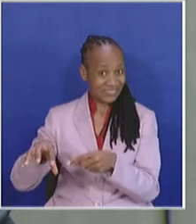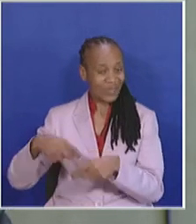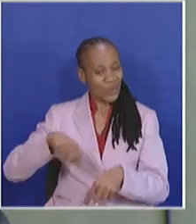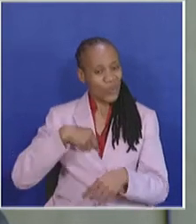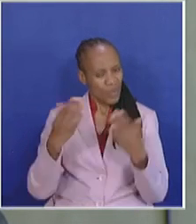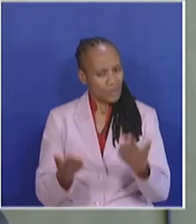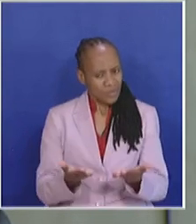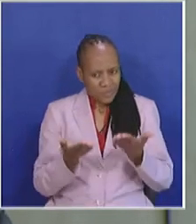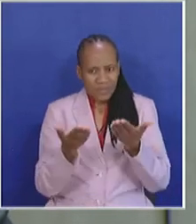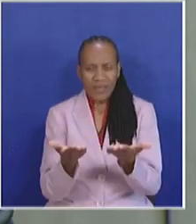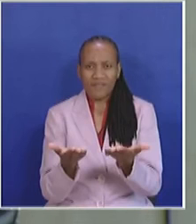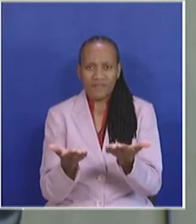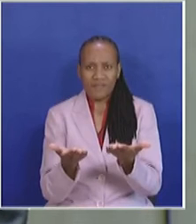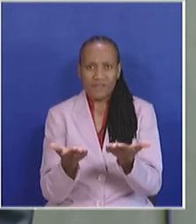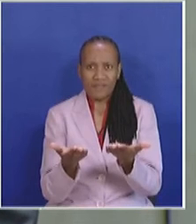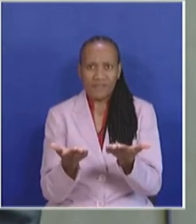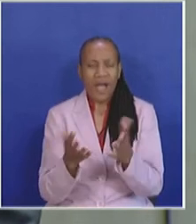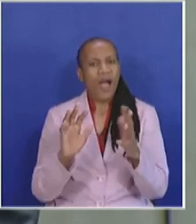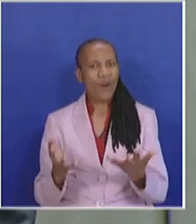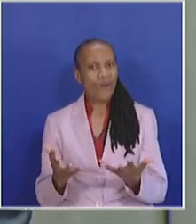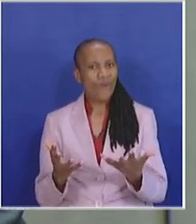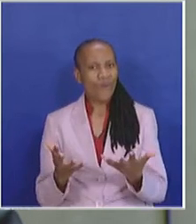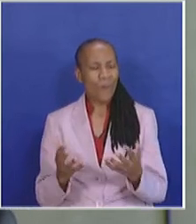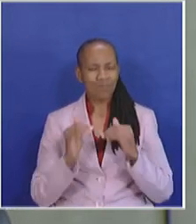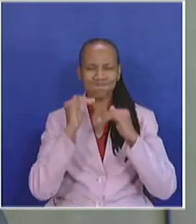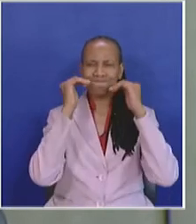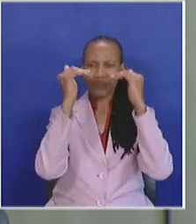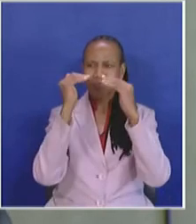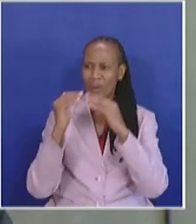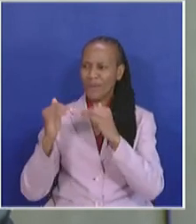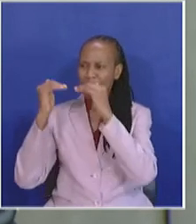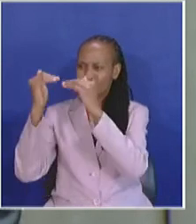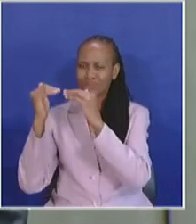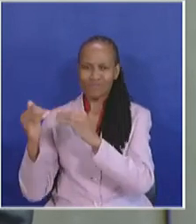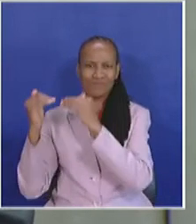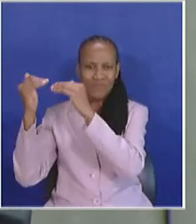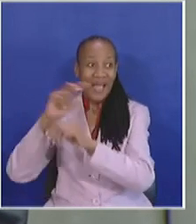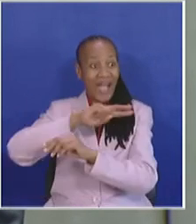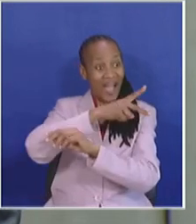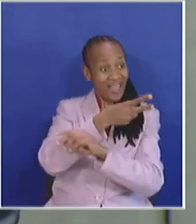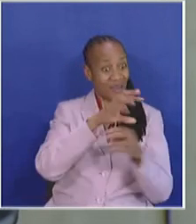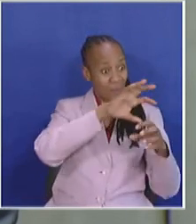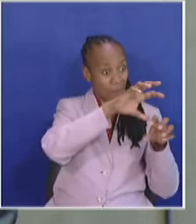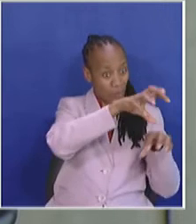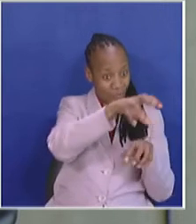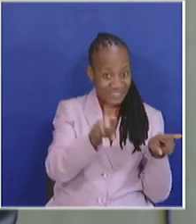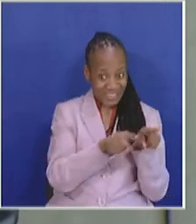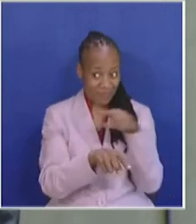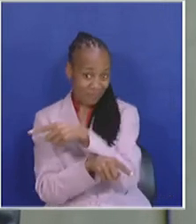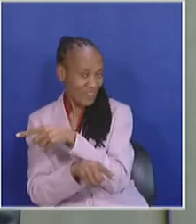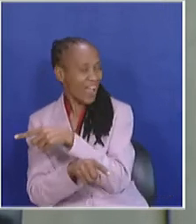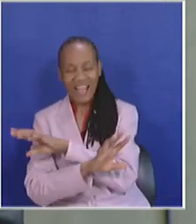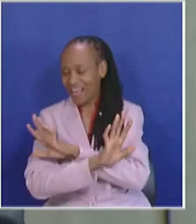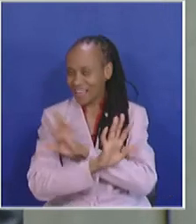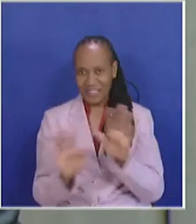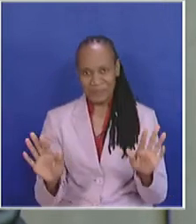deliver services at the magnitude that which cannot be compared to any other province in this country.